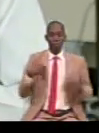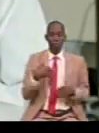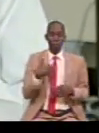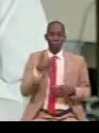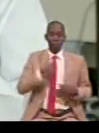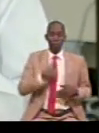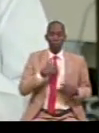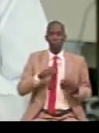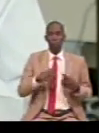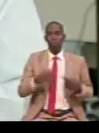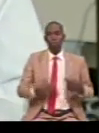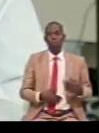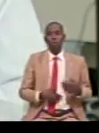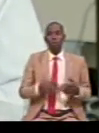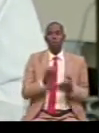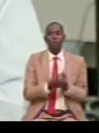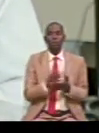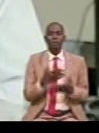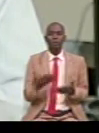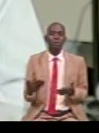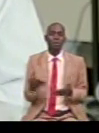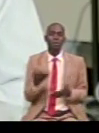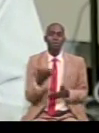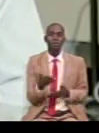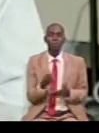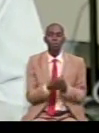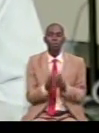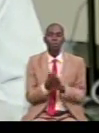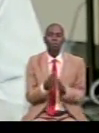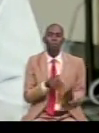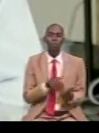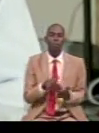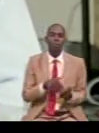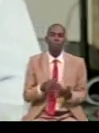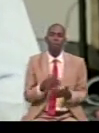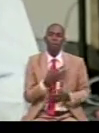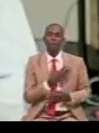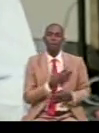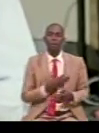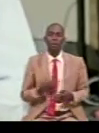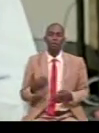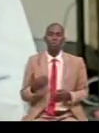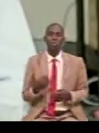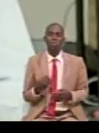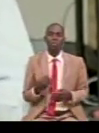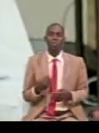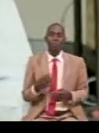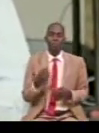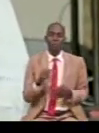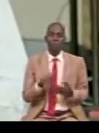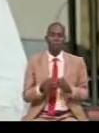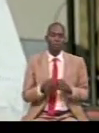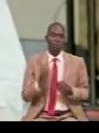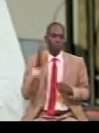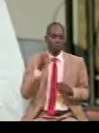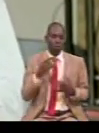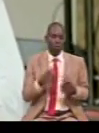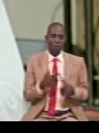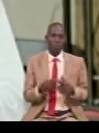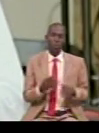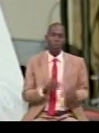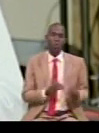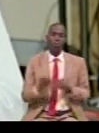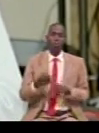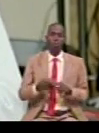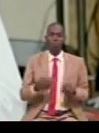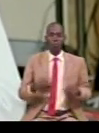hiato hernia, that thing that separates becomes weak, and things tend to move from the abdomen into the chest. The